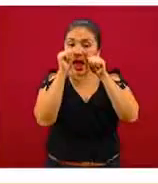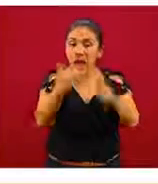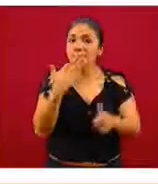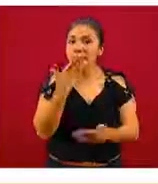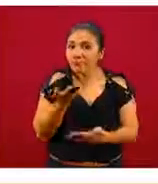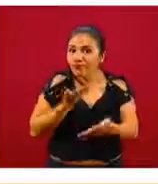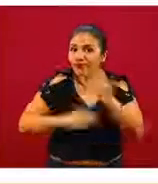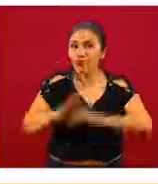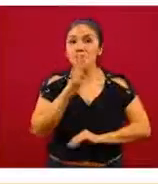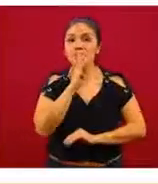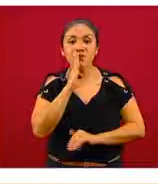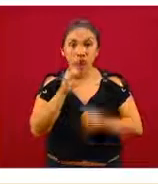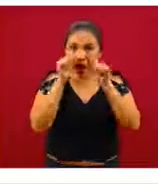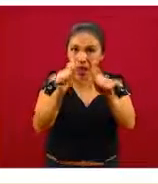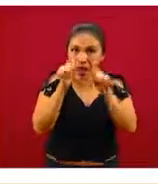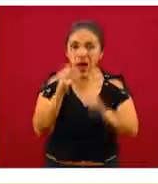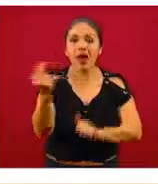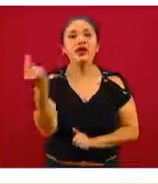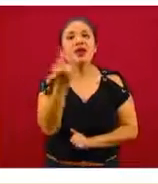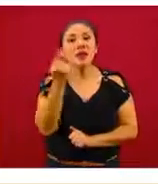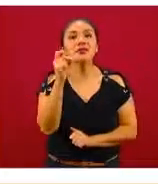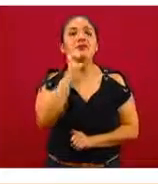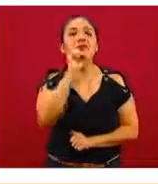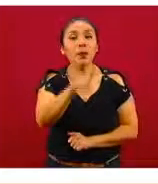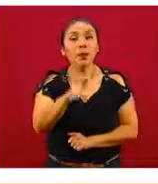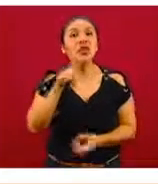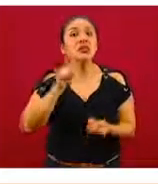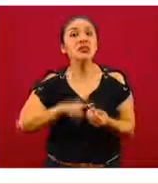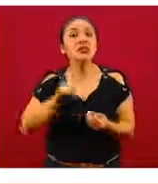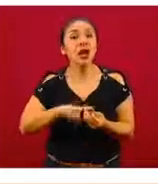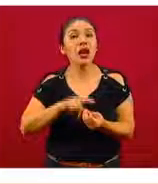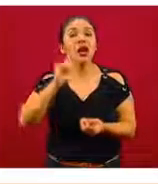sufficient care during birth for them and their mothers,